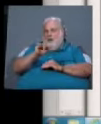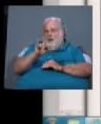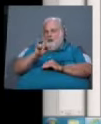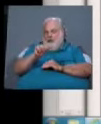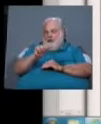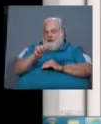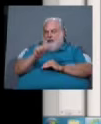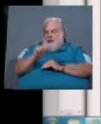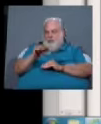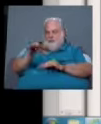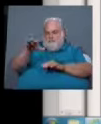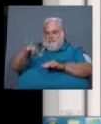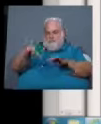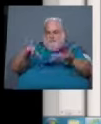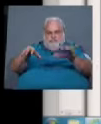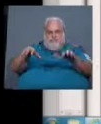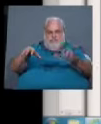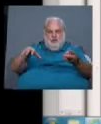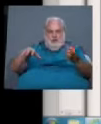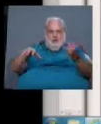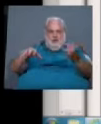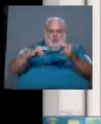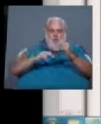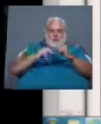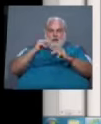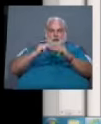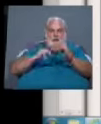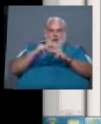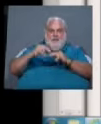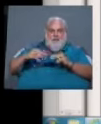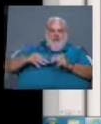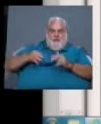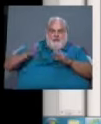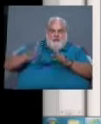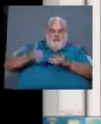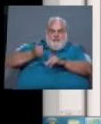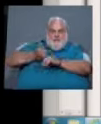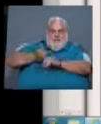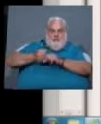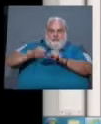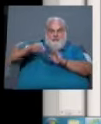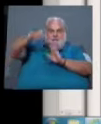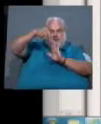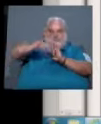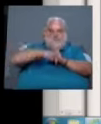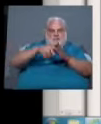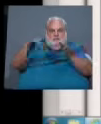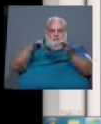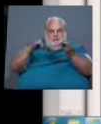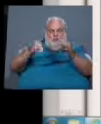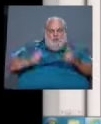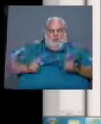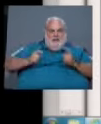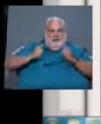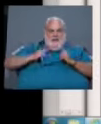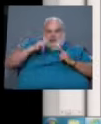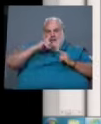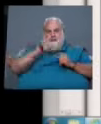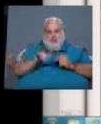two buildings, and there's the applicant can go into more detail on the type of living